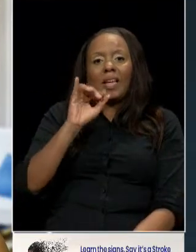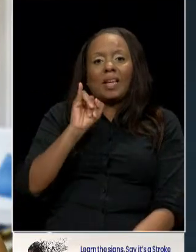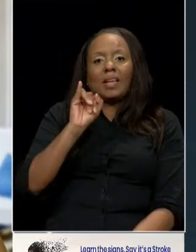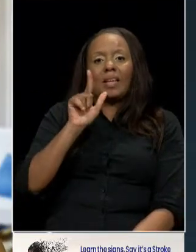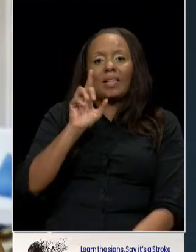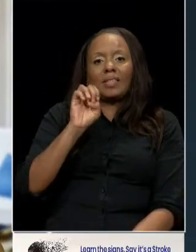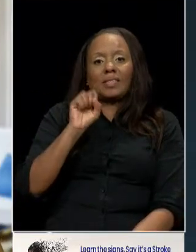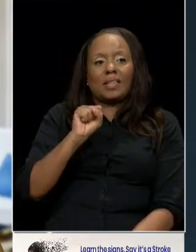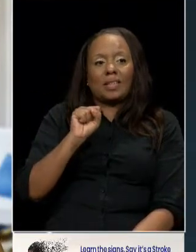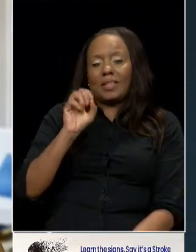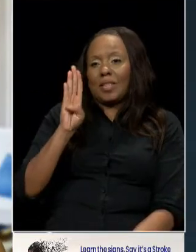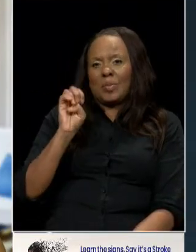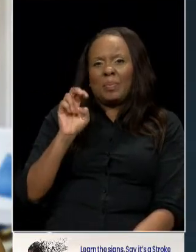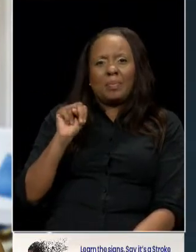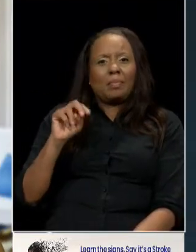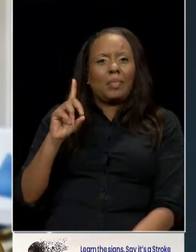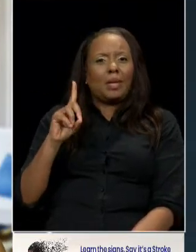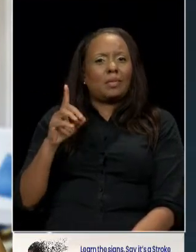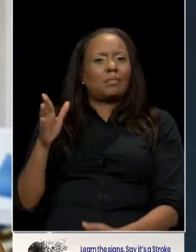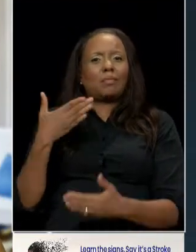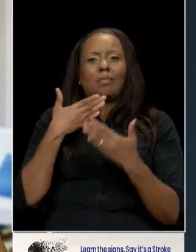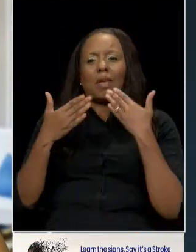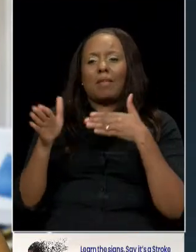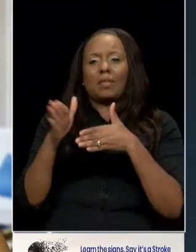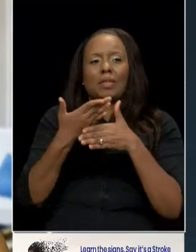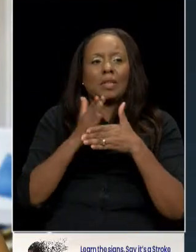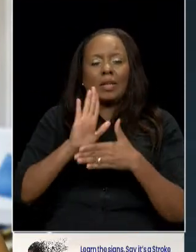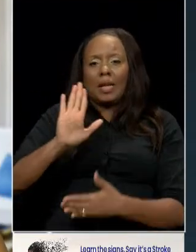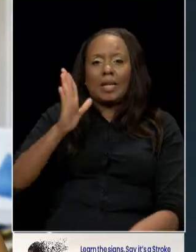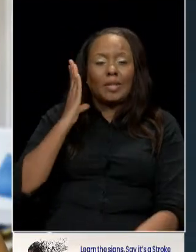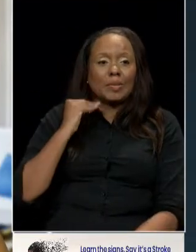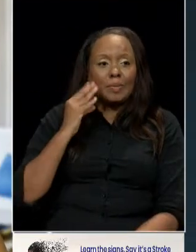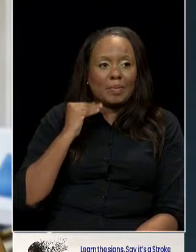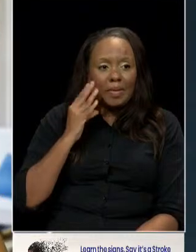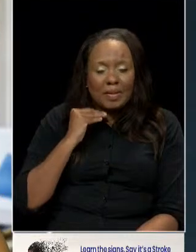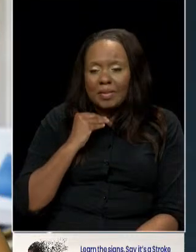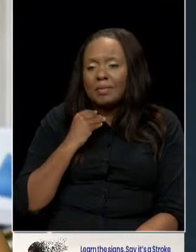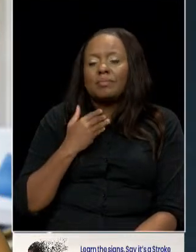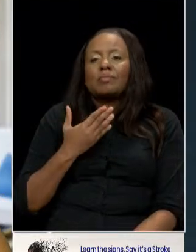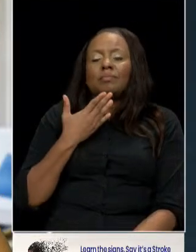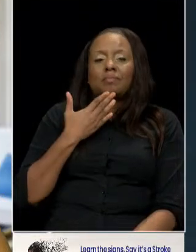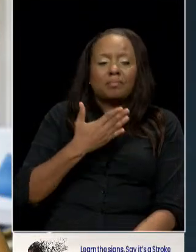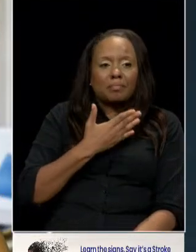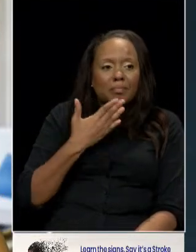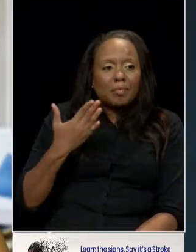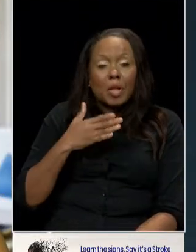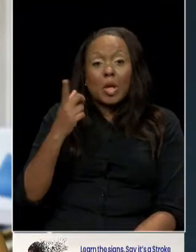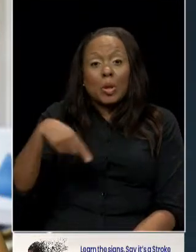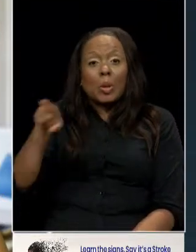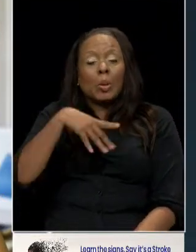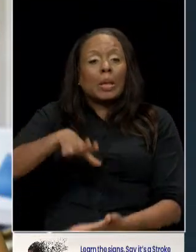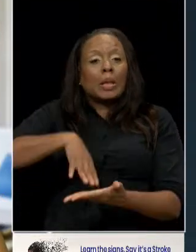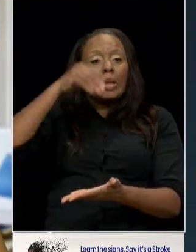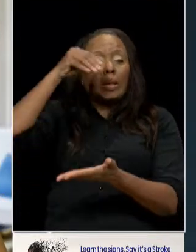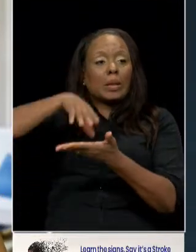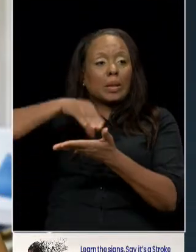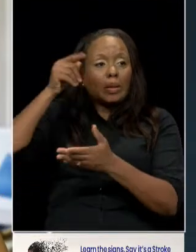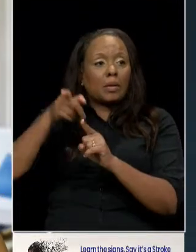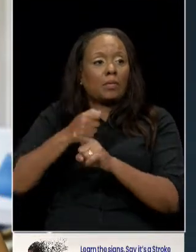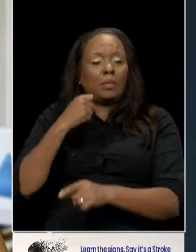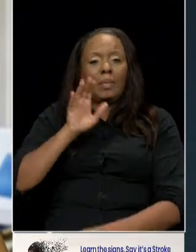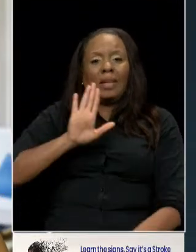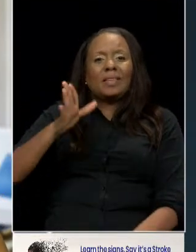and all that caused him to be where he is with us. And hopefully you are learning from that experience and